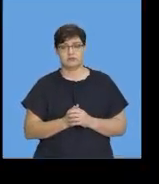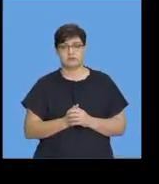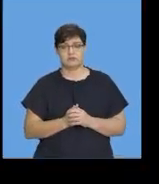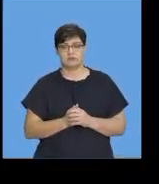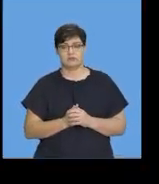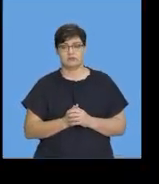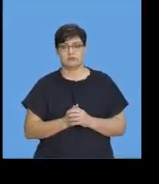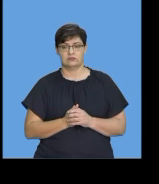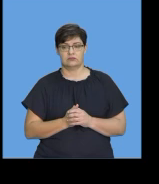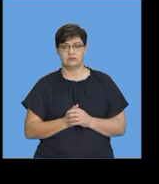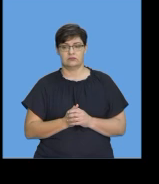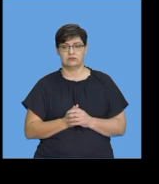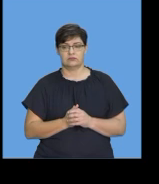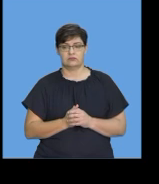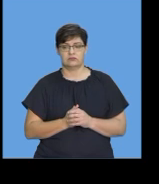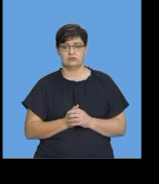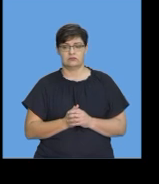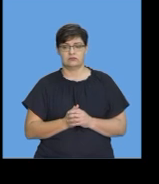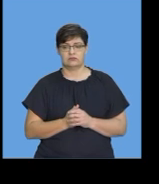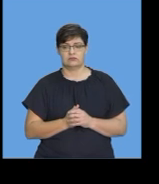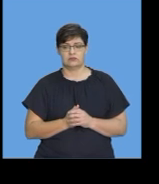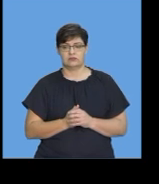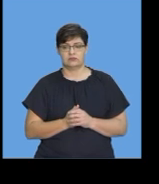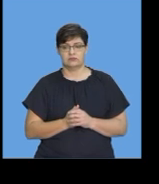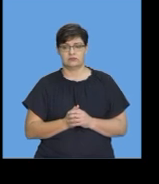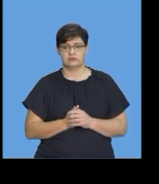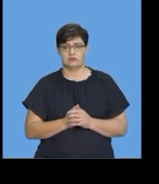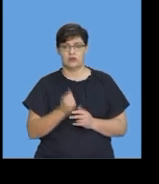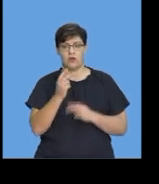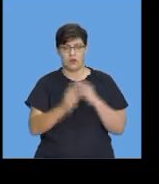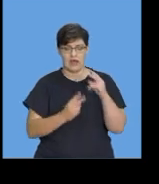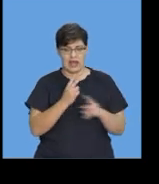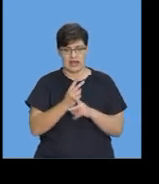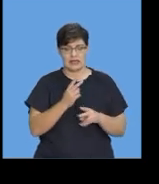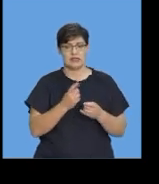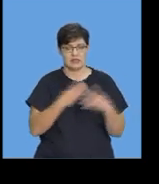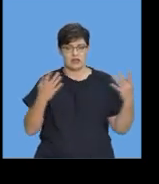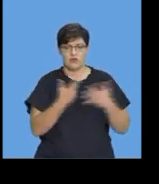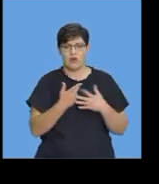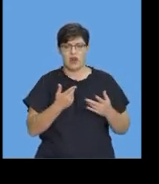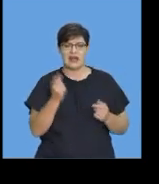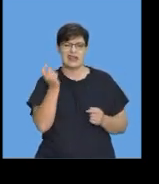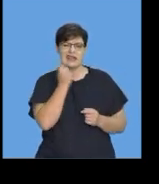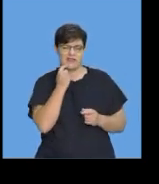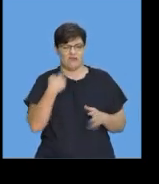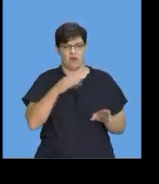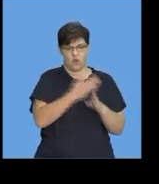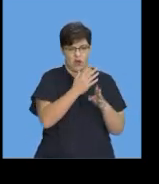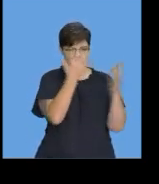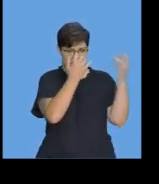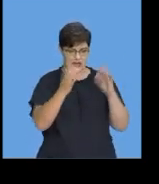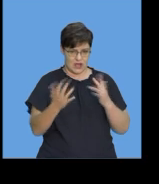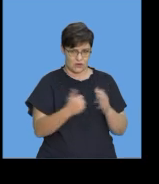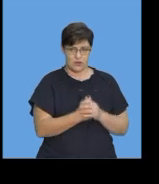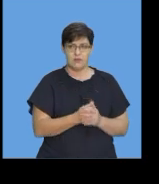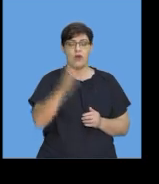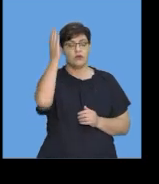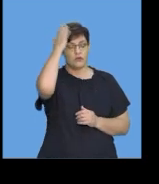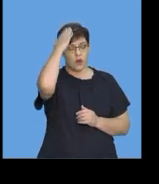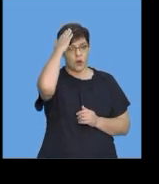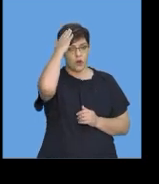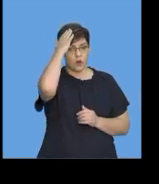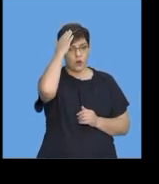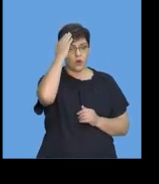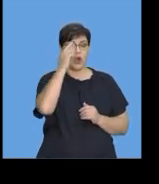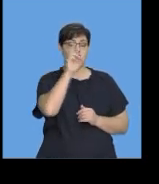do this quickly and start again on this side so it'll make it easier in terms of my work. So I know that